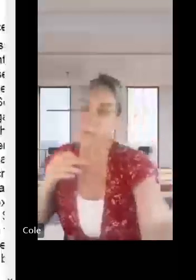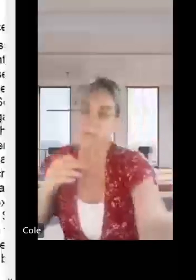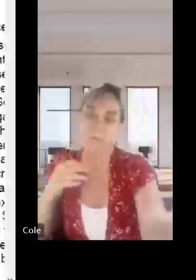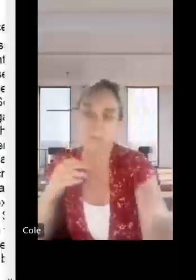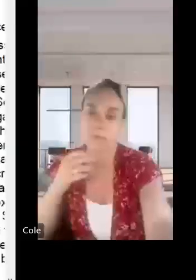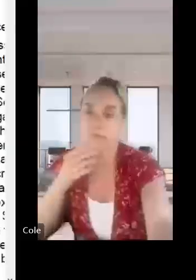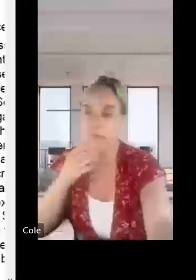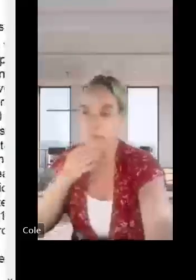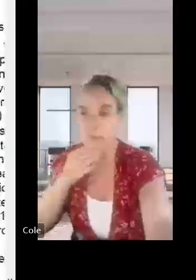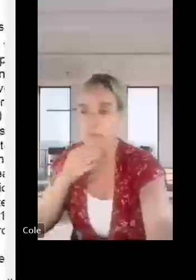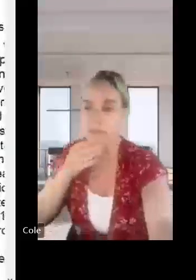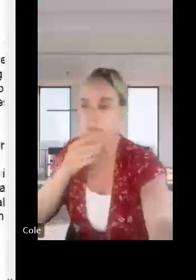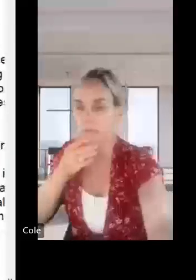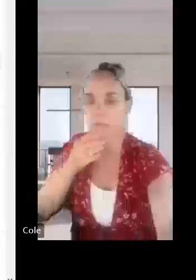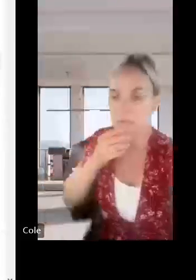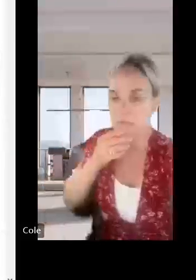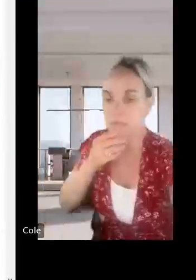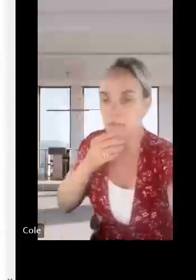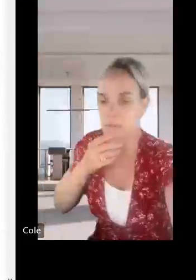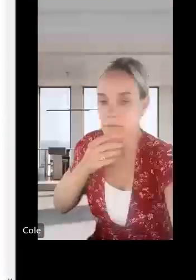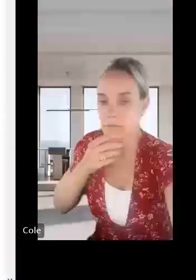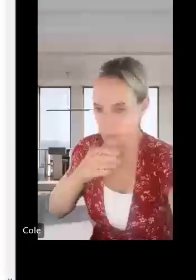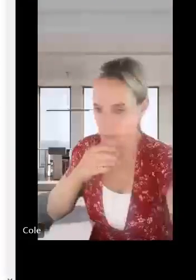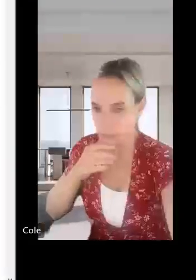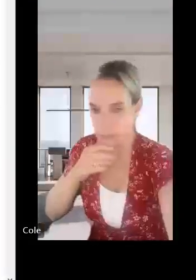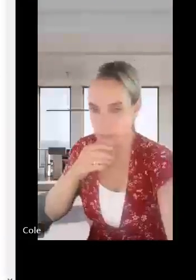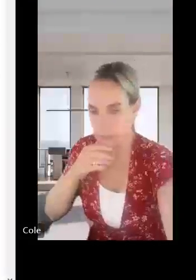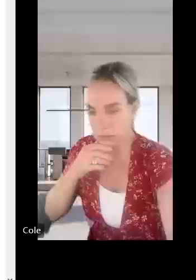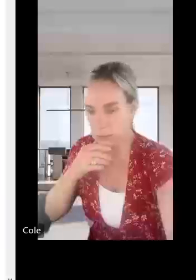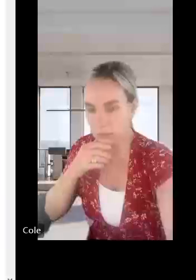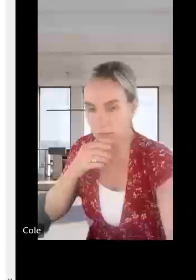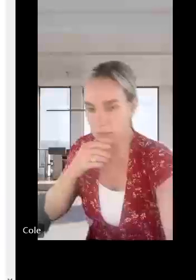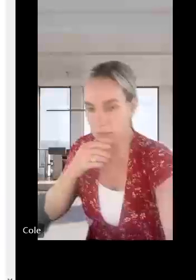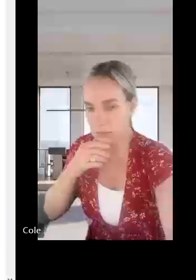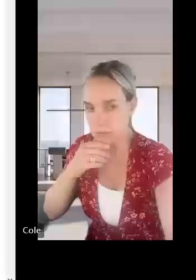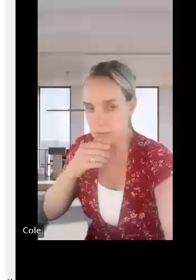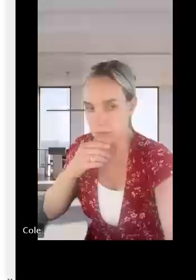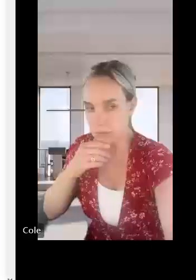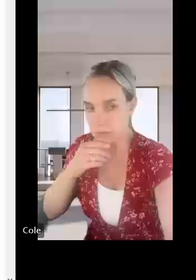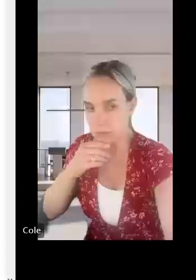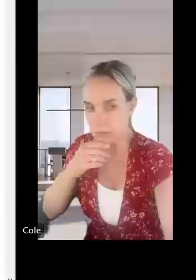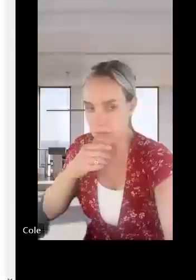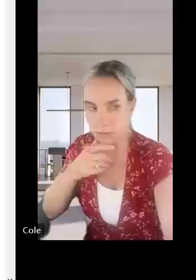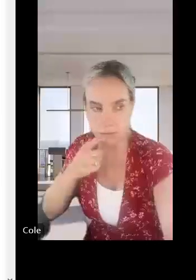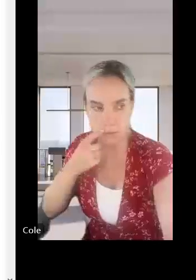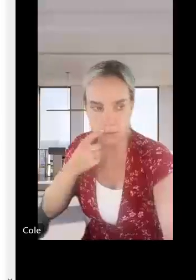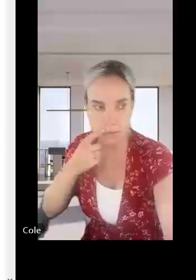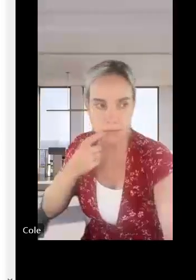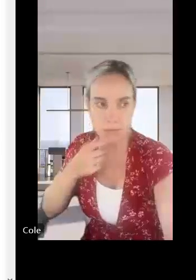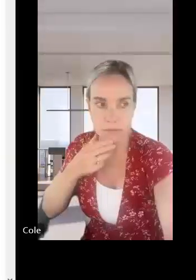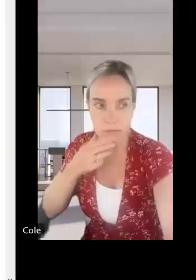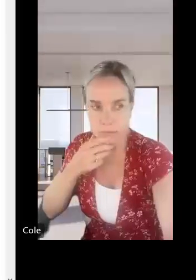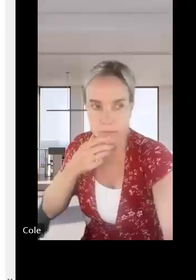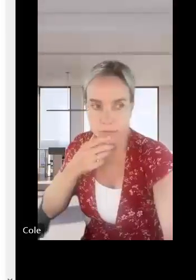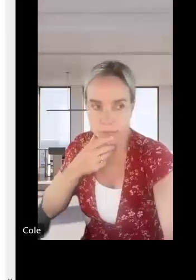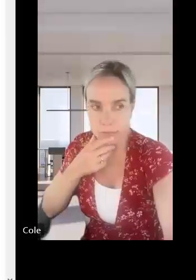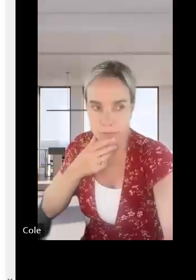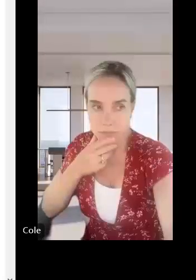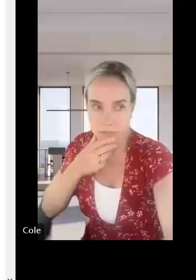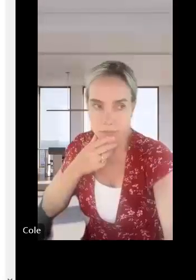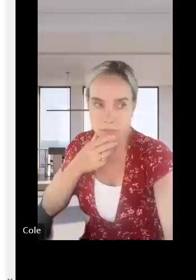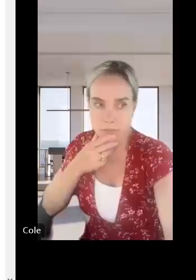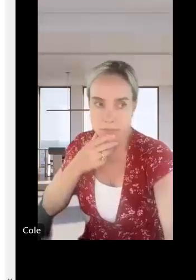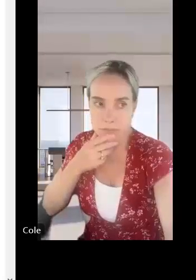So as a board, we do employ external law firms. We retain them for